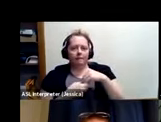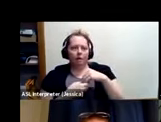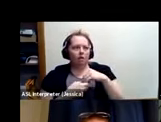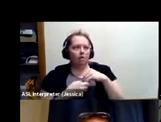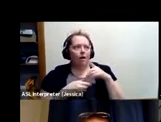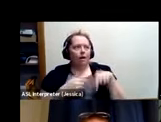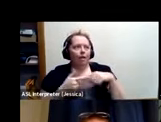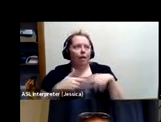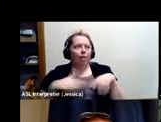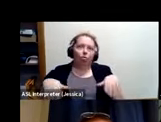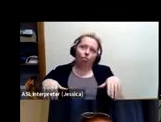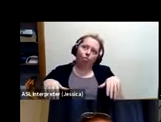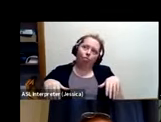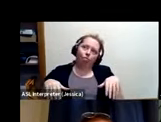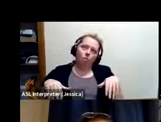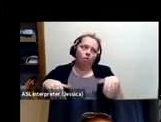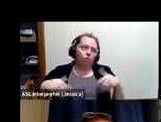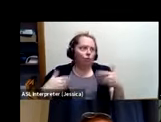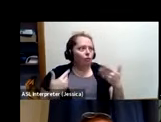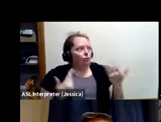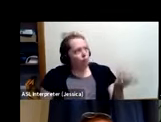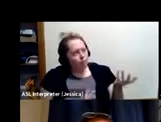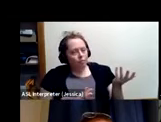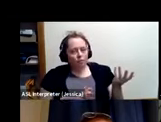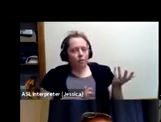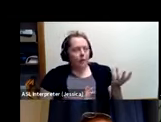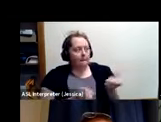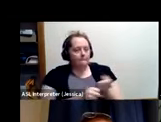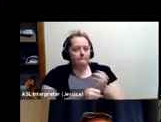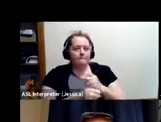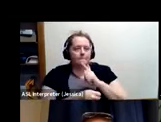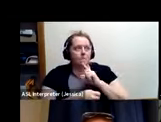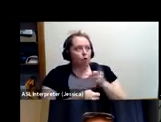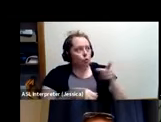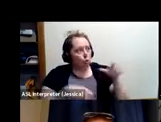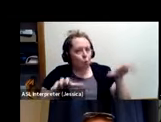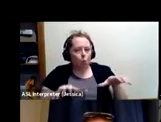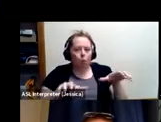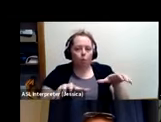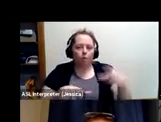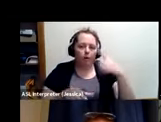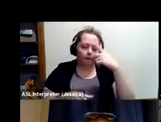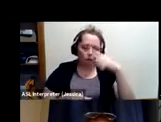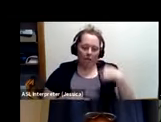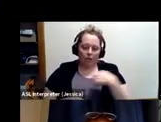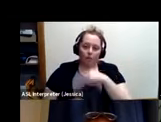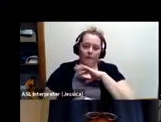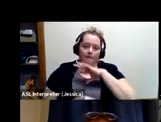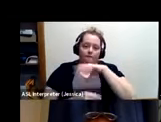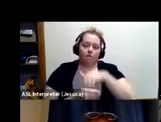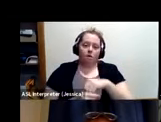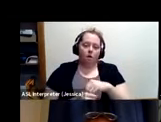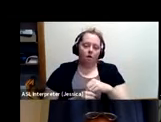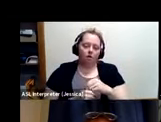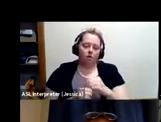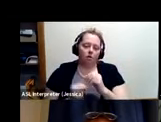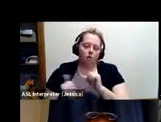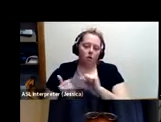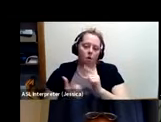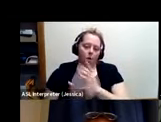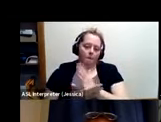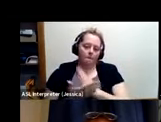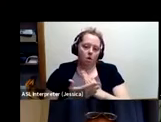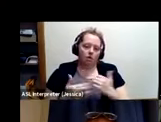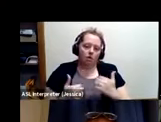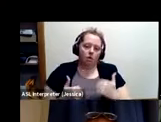to make sure that trans and non-binary people are included in all facets of life. The savior complex